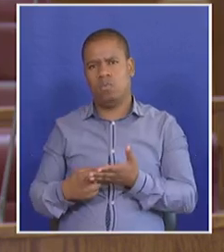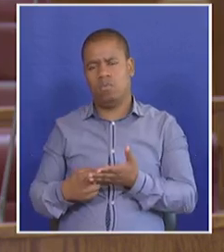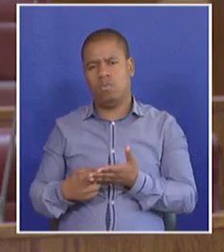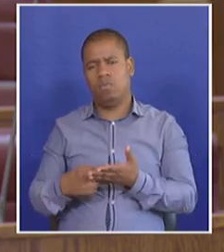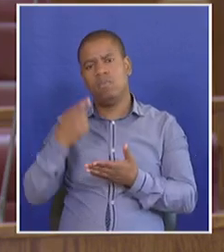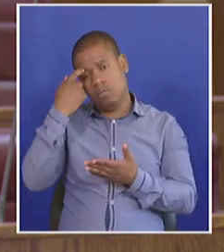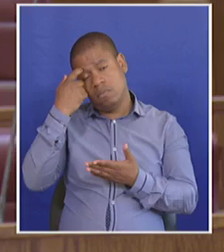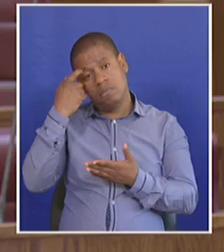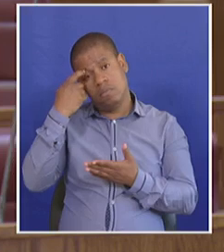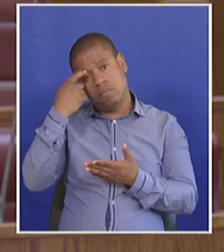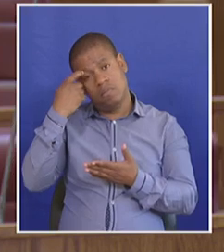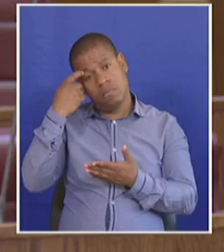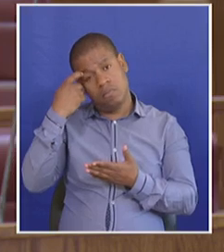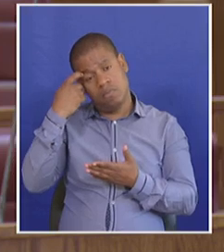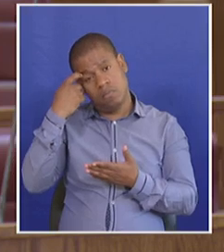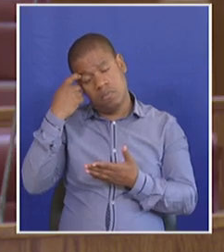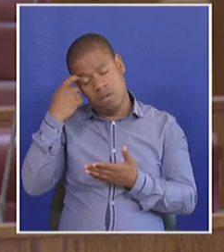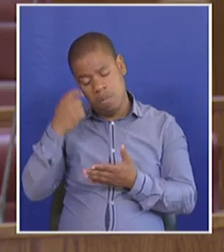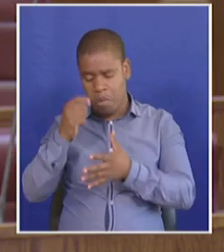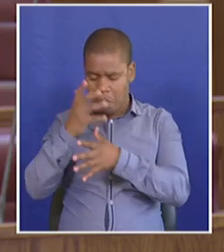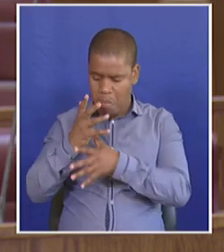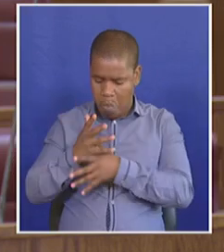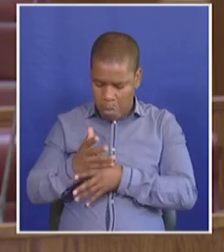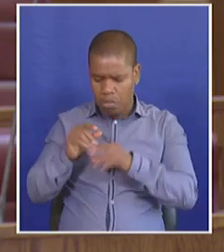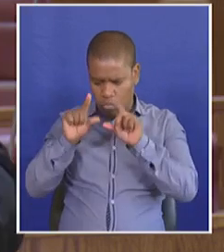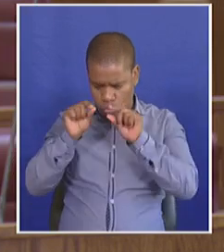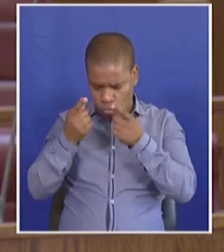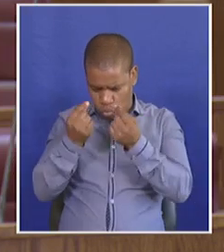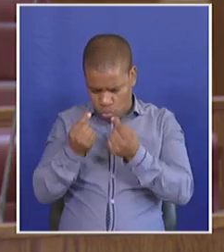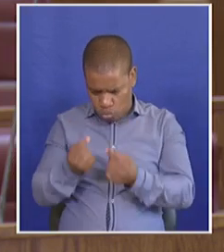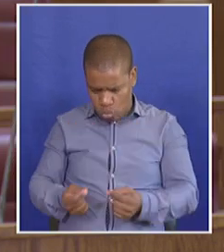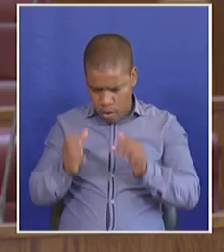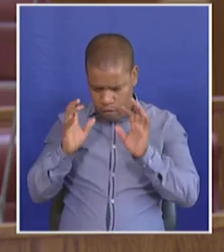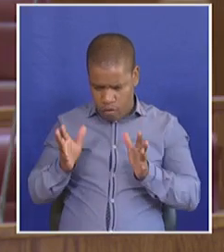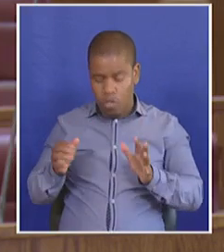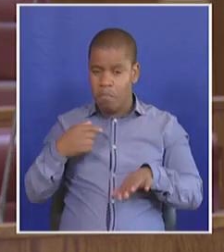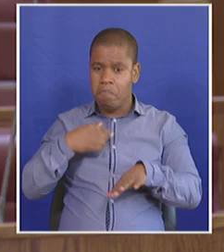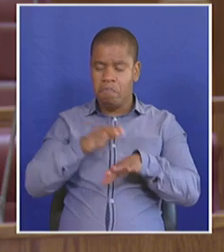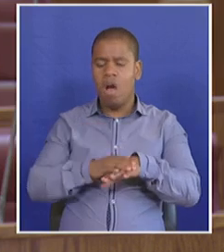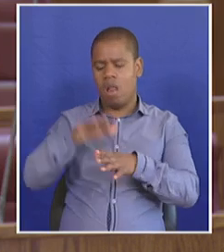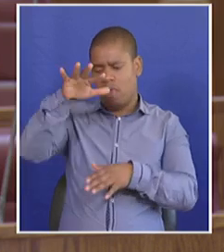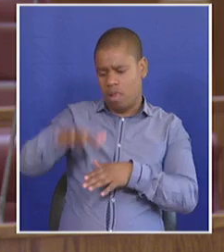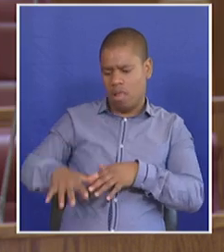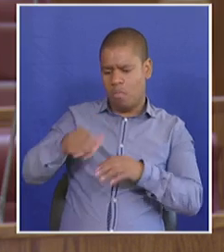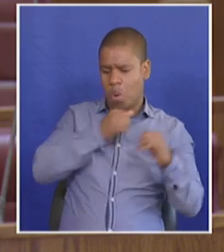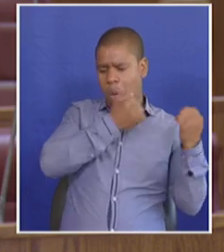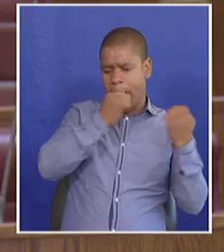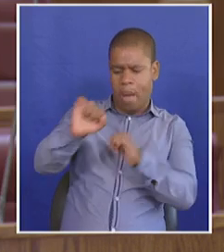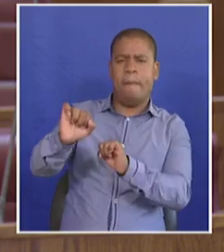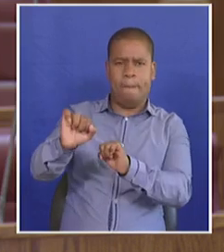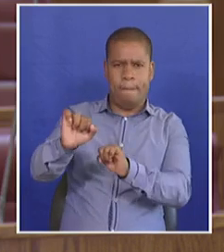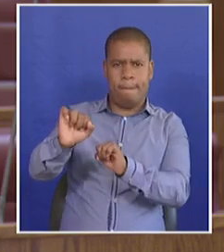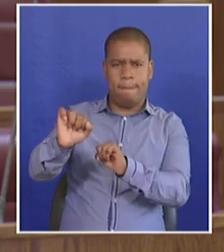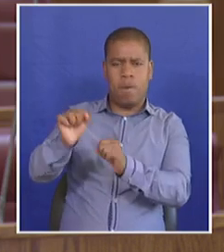to basically refute the claims that are made in the body of the report of the Minister